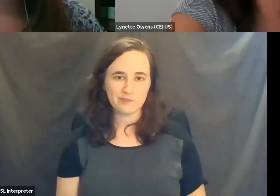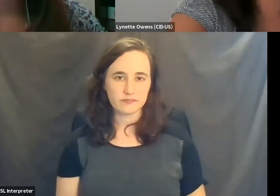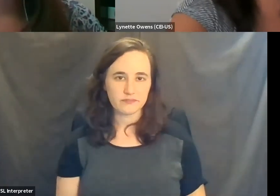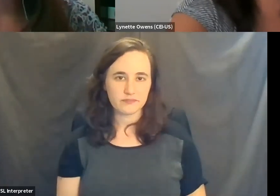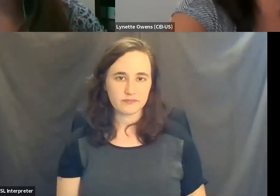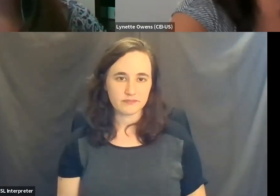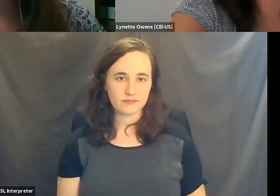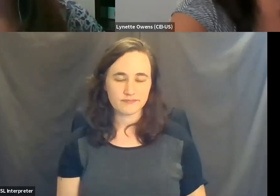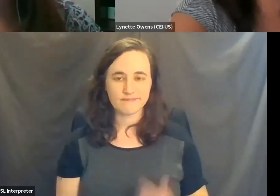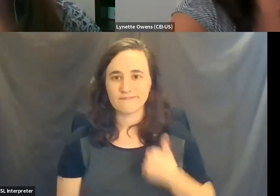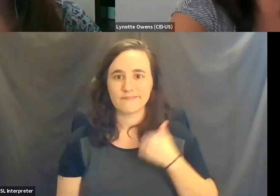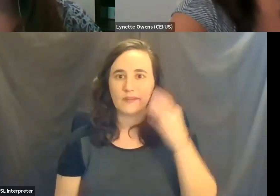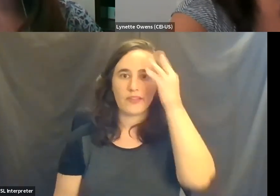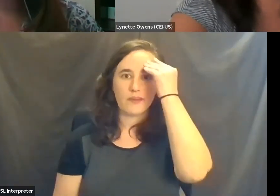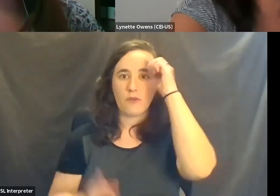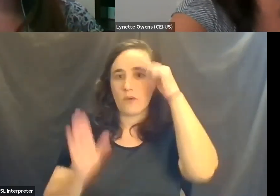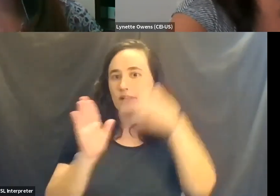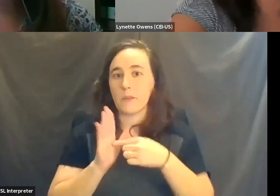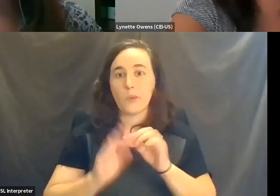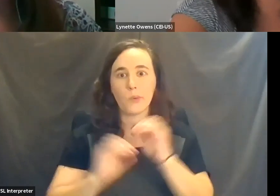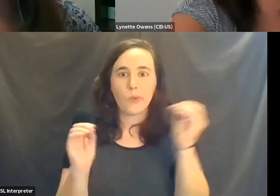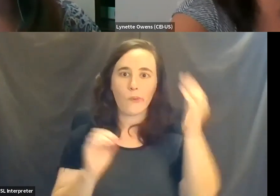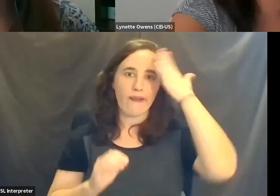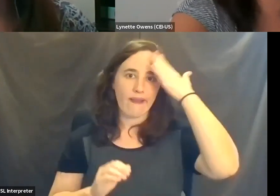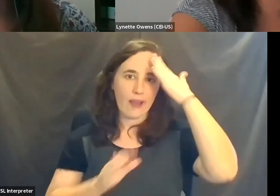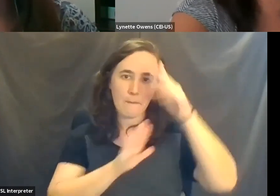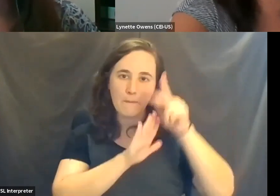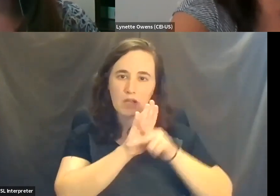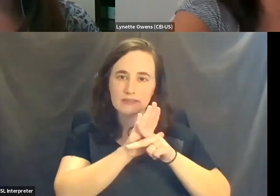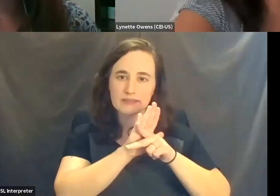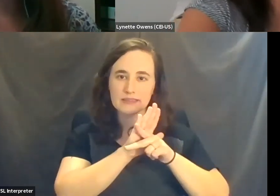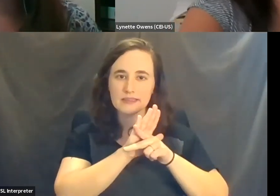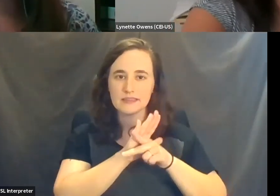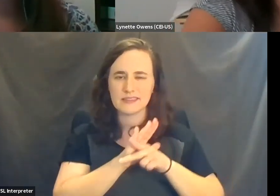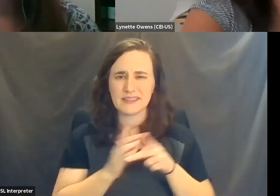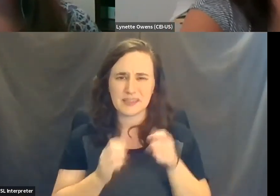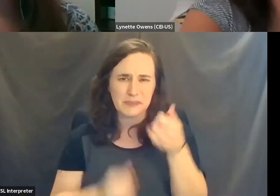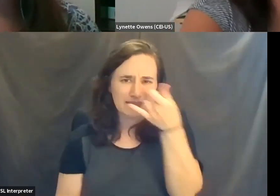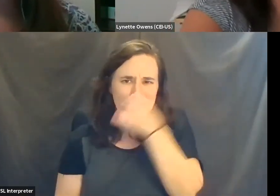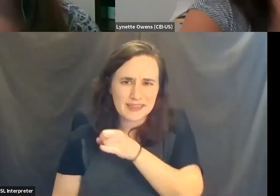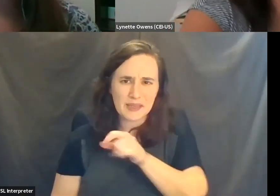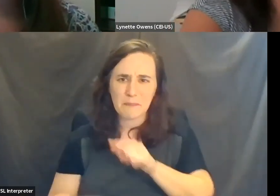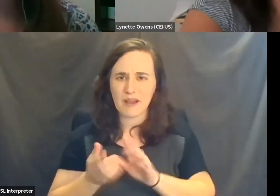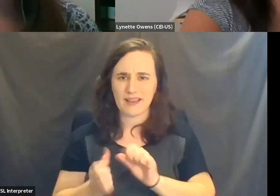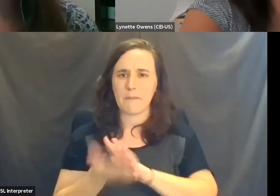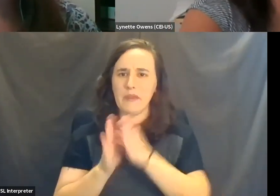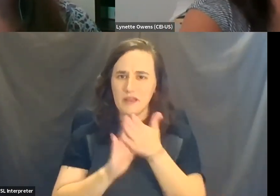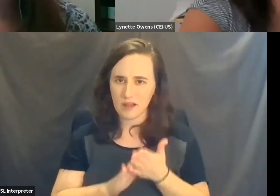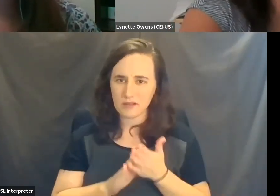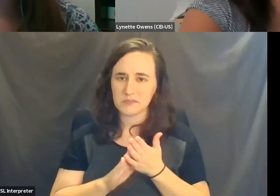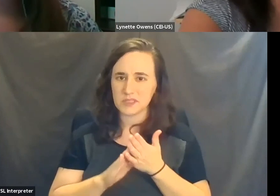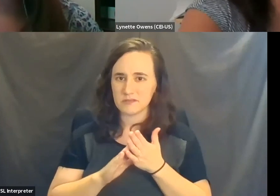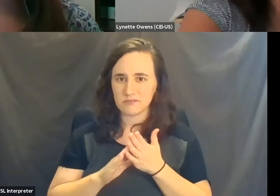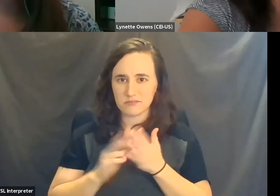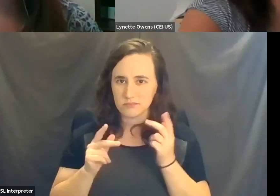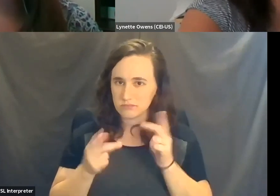I'm thinking of like no hat policies, things that are so silly, but become a battle. I think actually